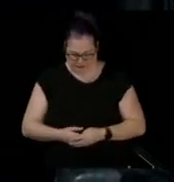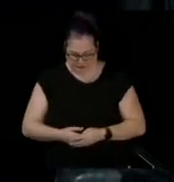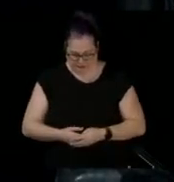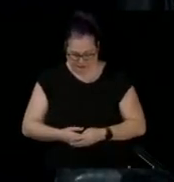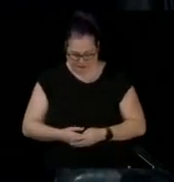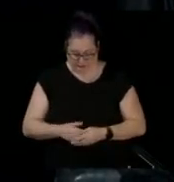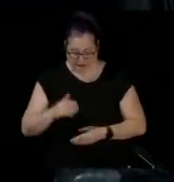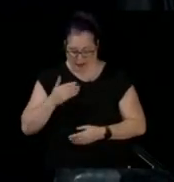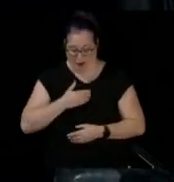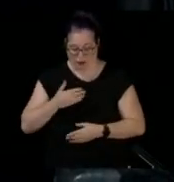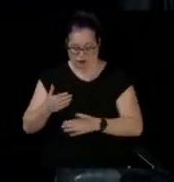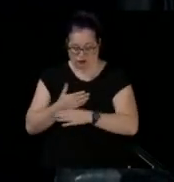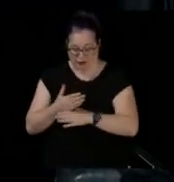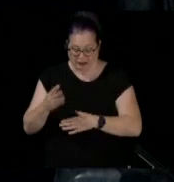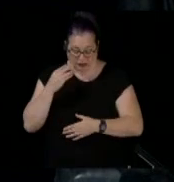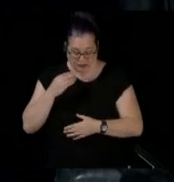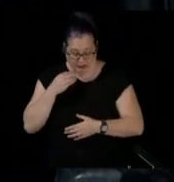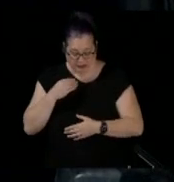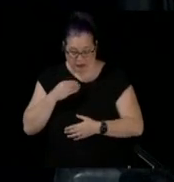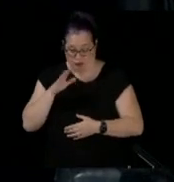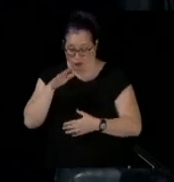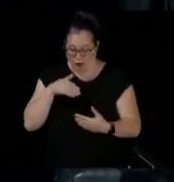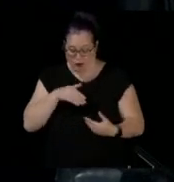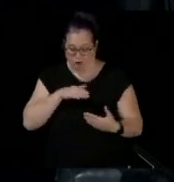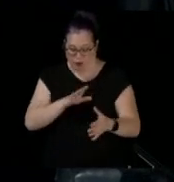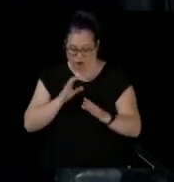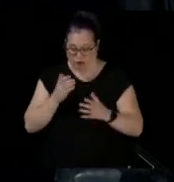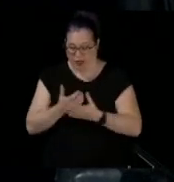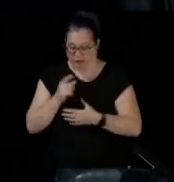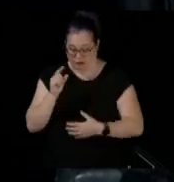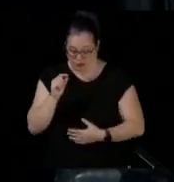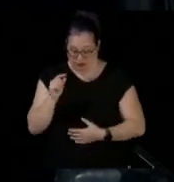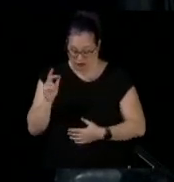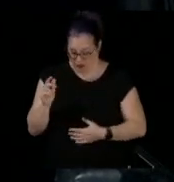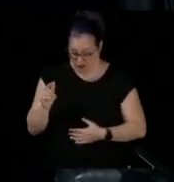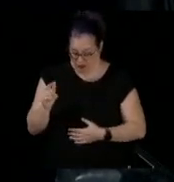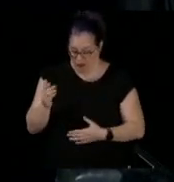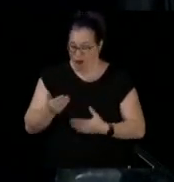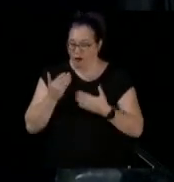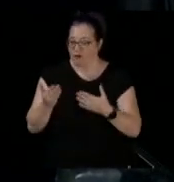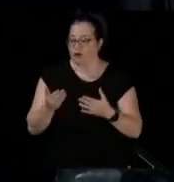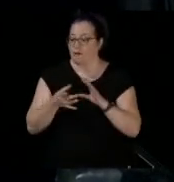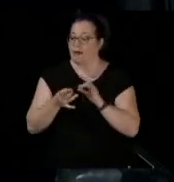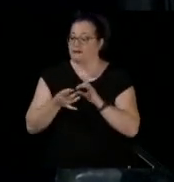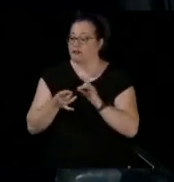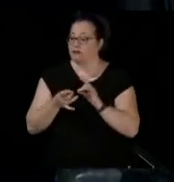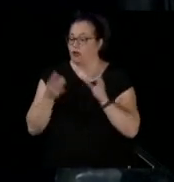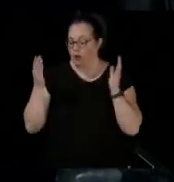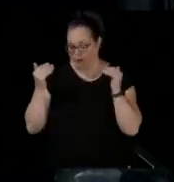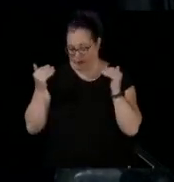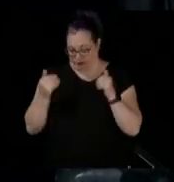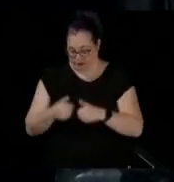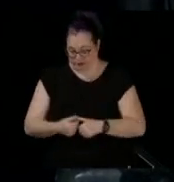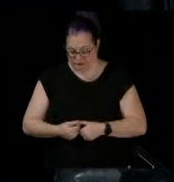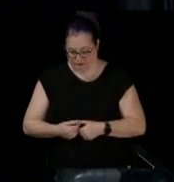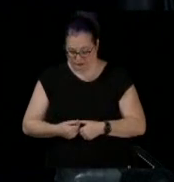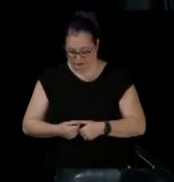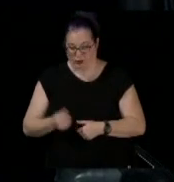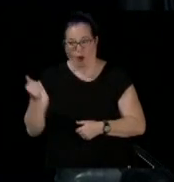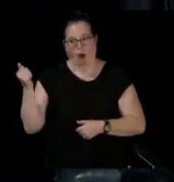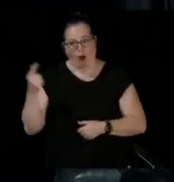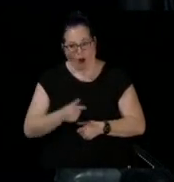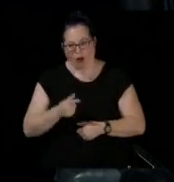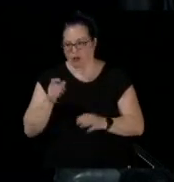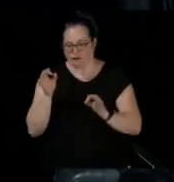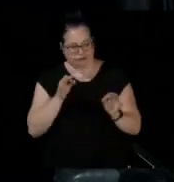Our shared experiences and your approach, class of 2023, offer a message of hope. Despite all of the